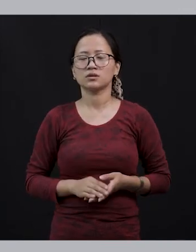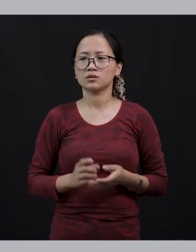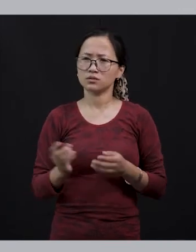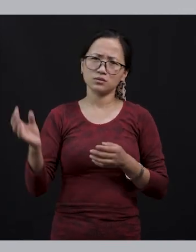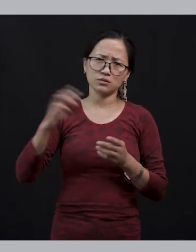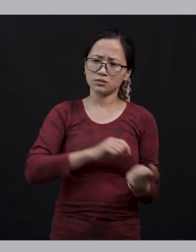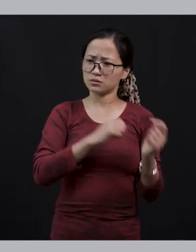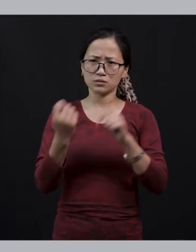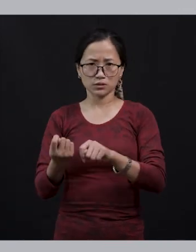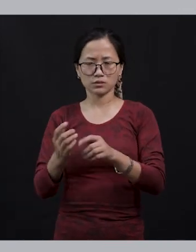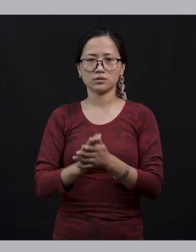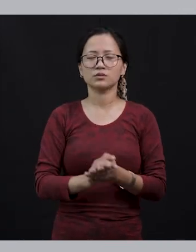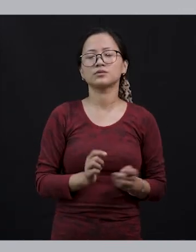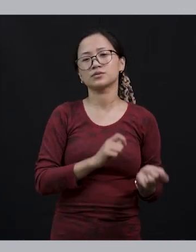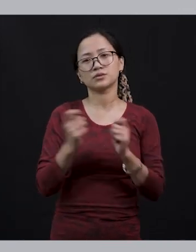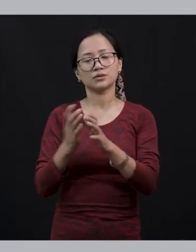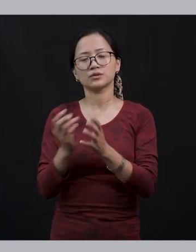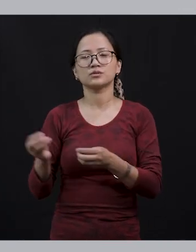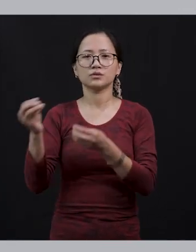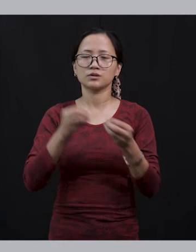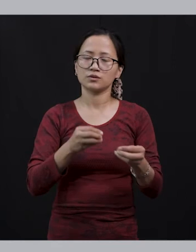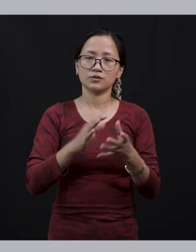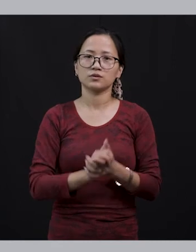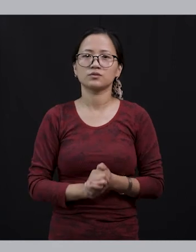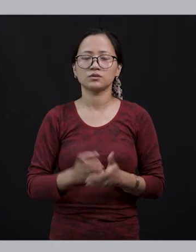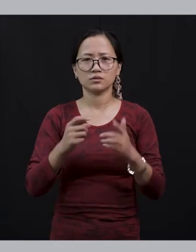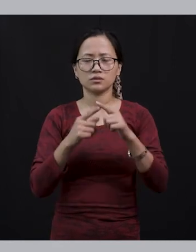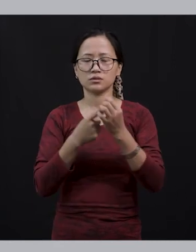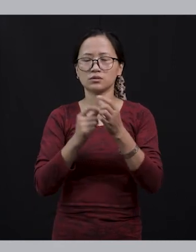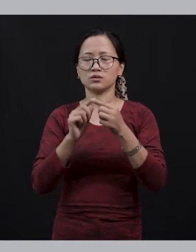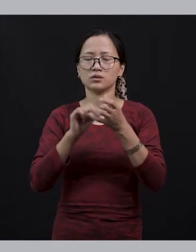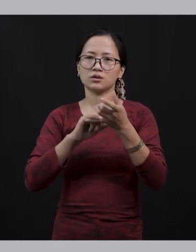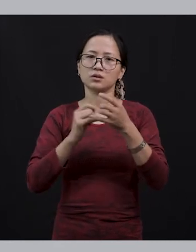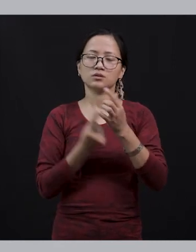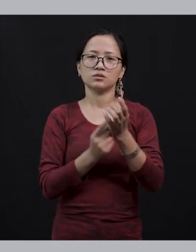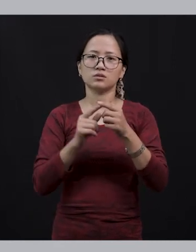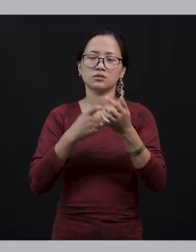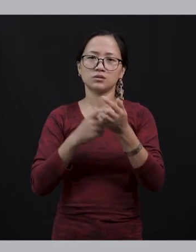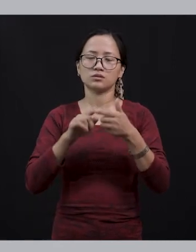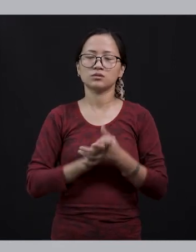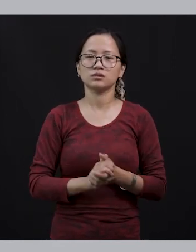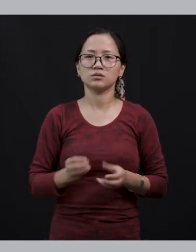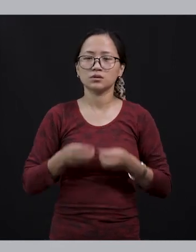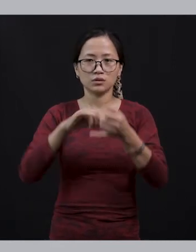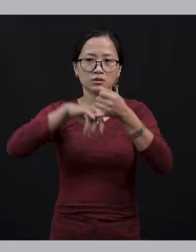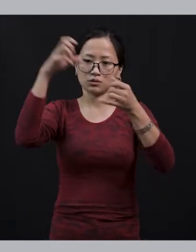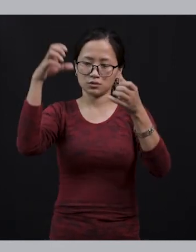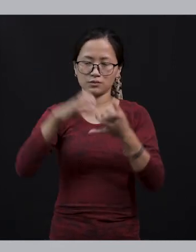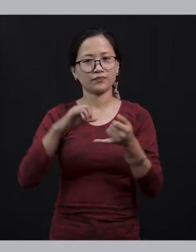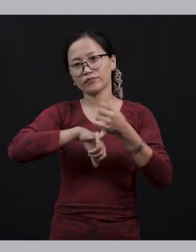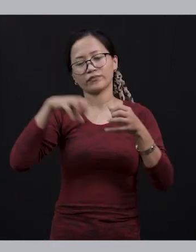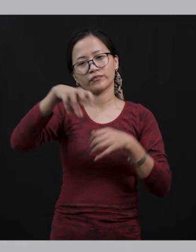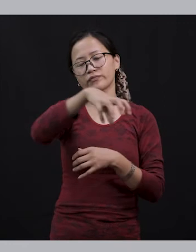to give something to the treasure of the state. He introduced two kinds of coins and they were made of